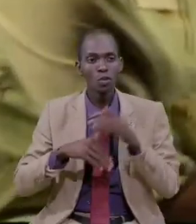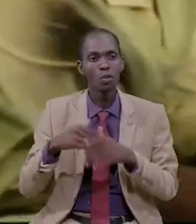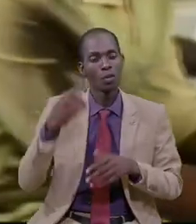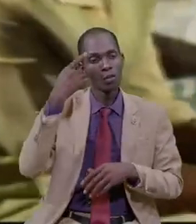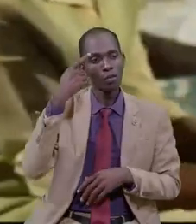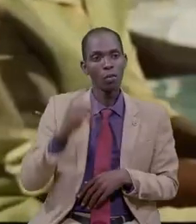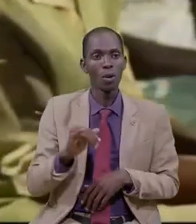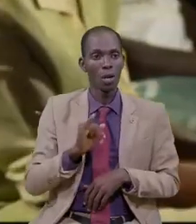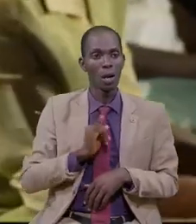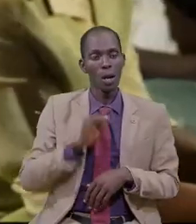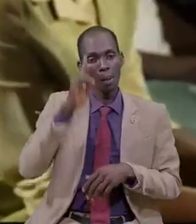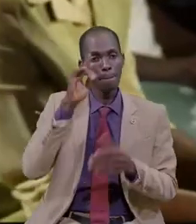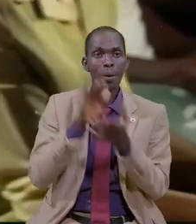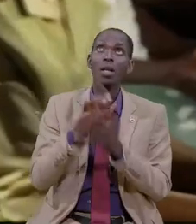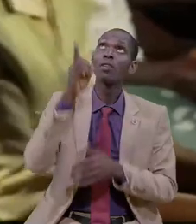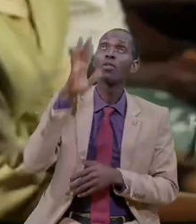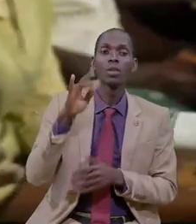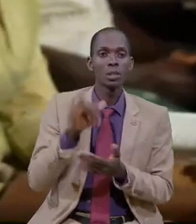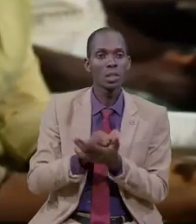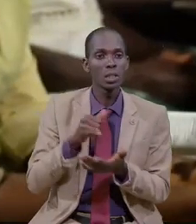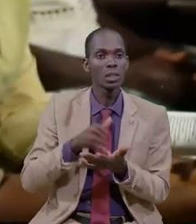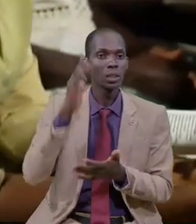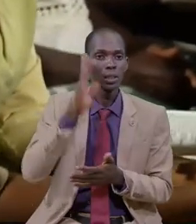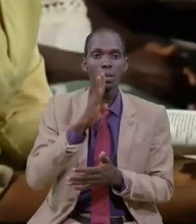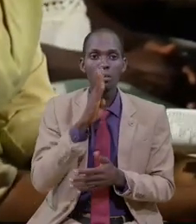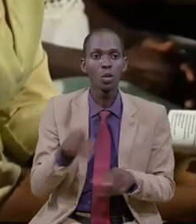be even as it was told me.